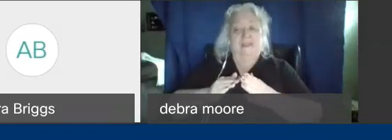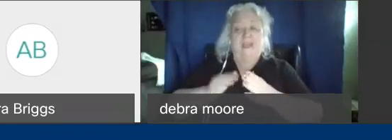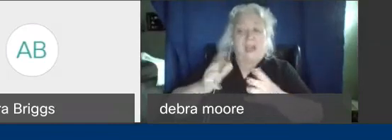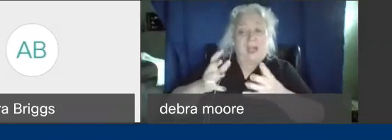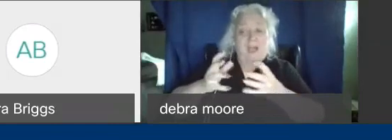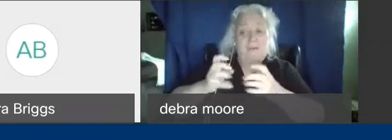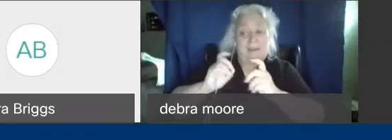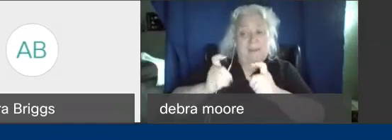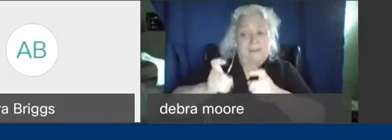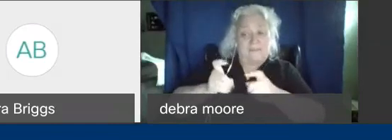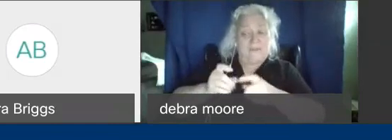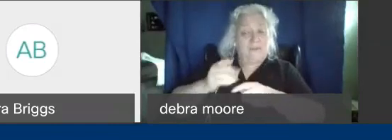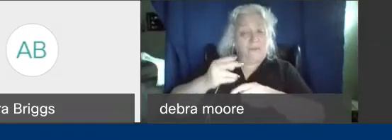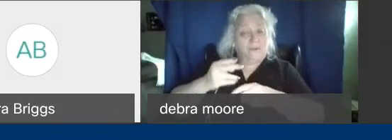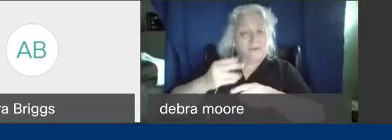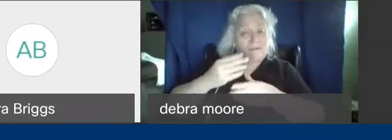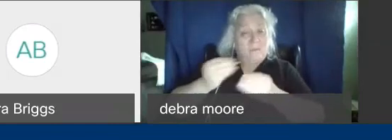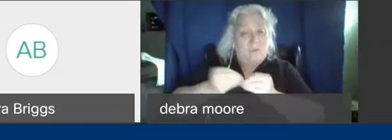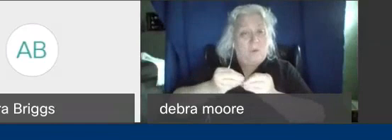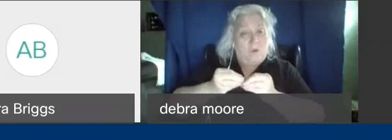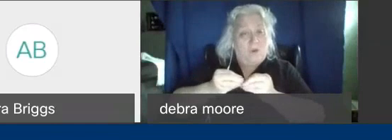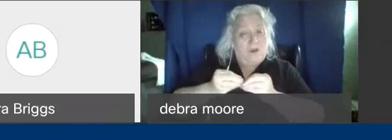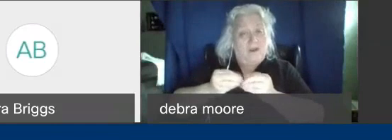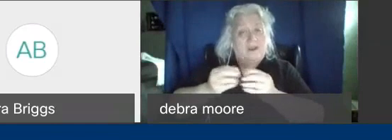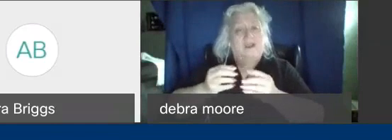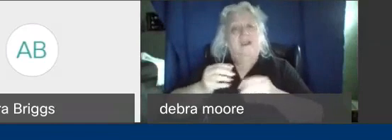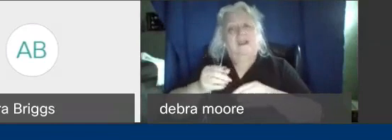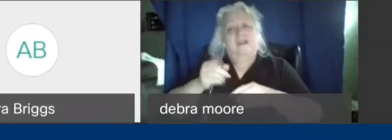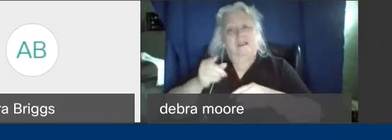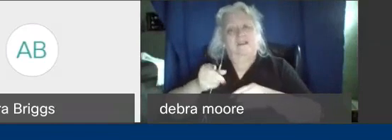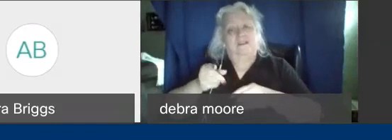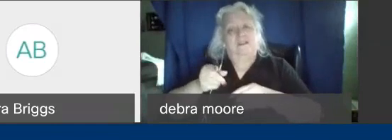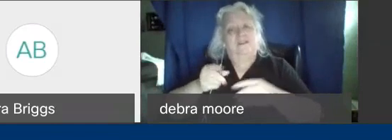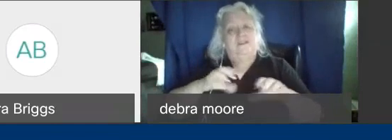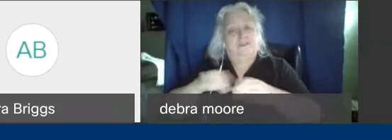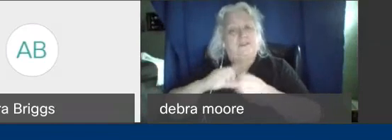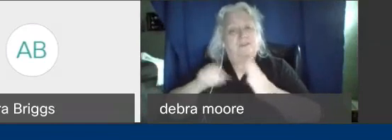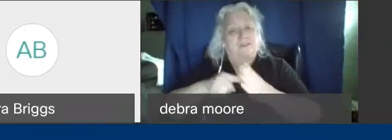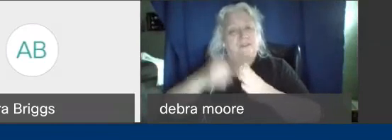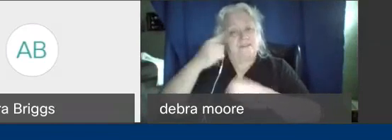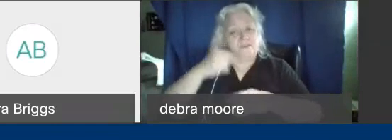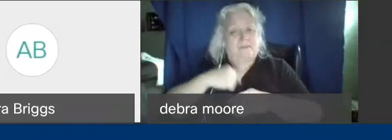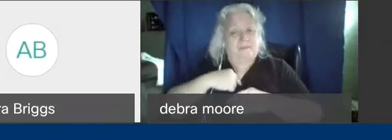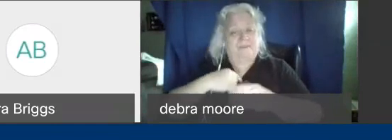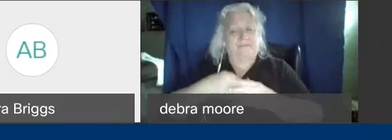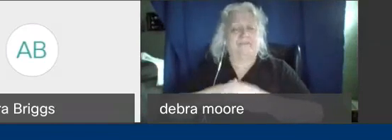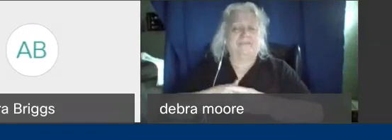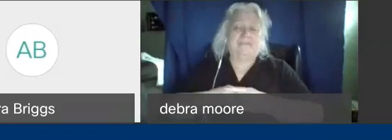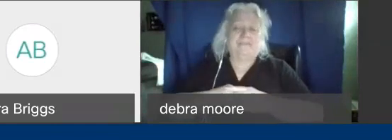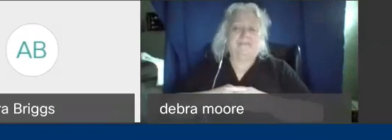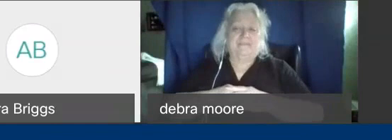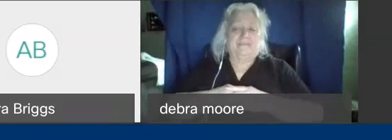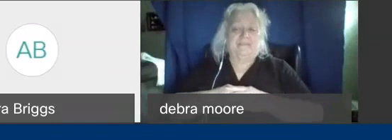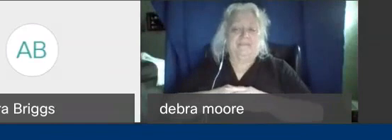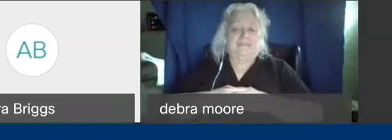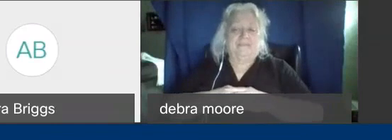based on whether the person submits to unwelcome sexual conduct. So an example of a hostile work environment would be